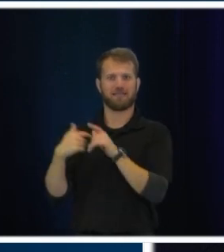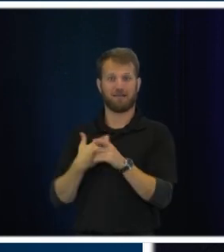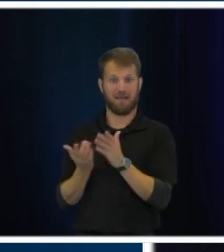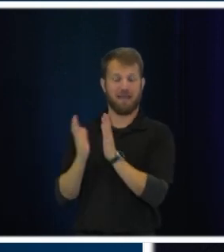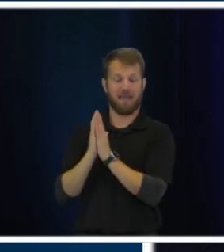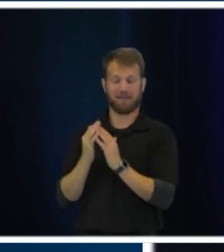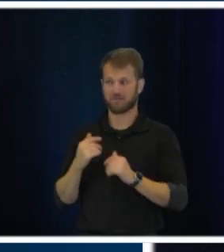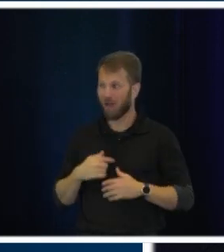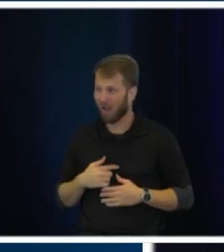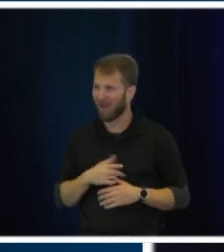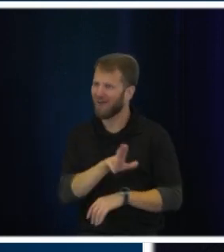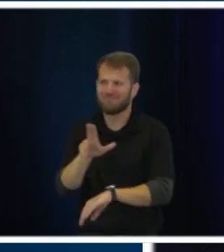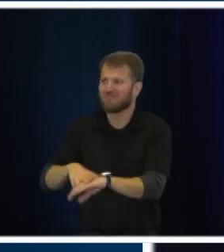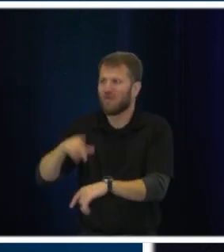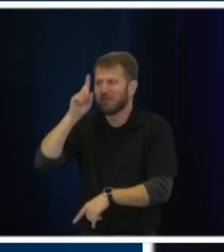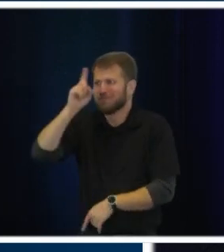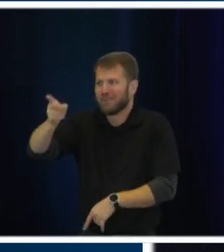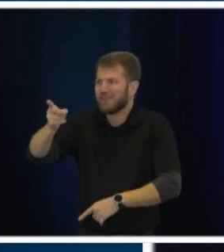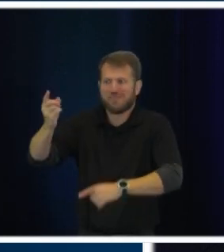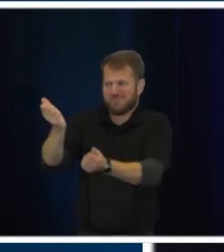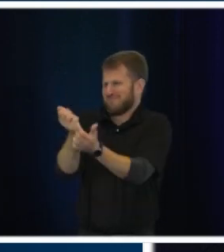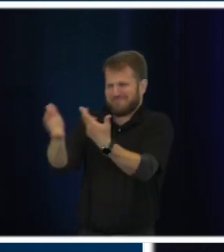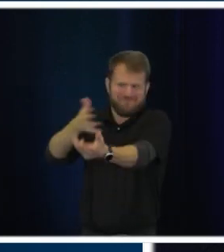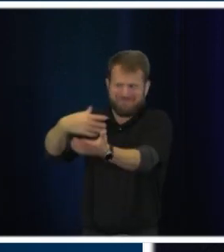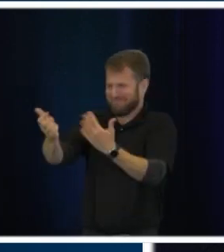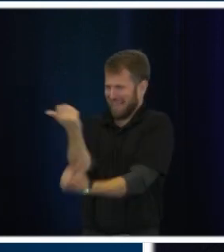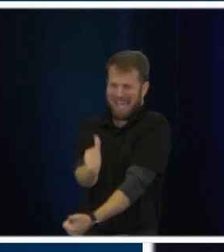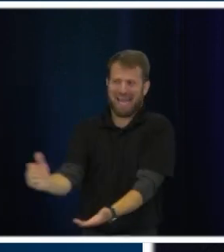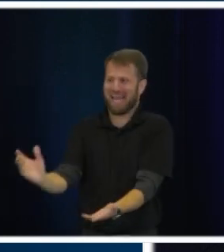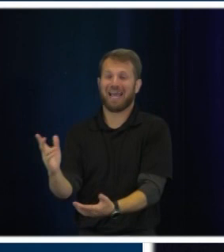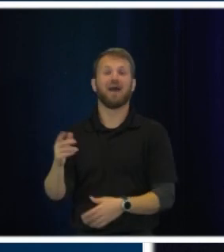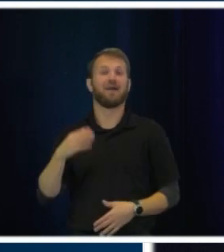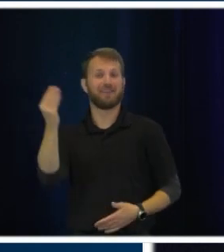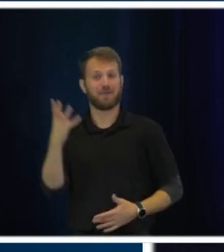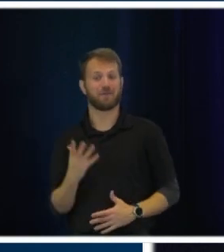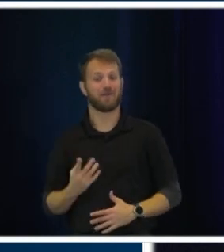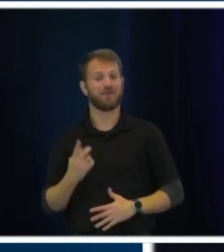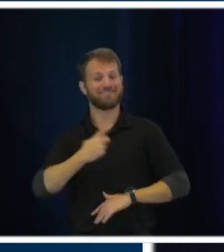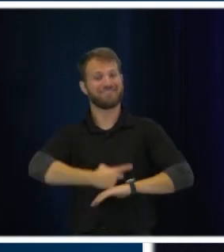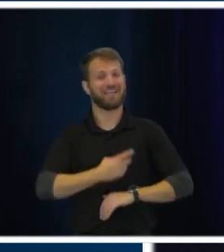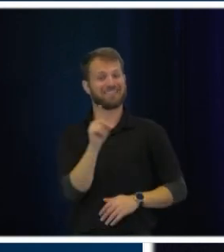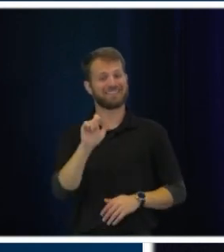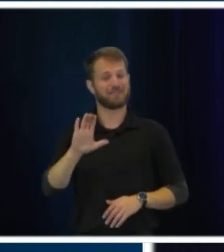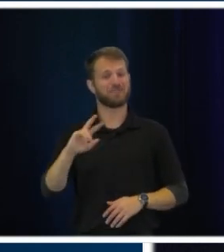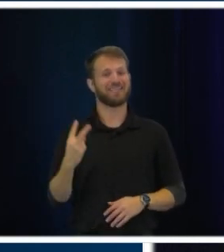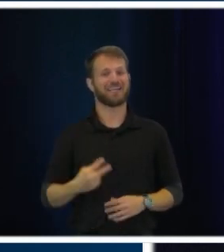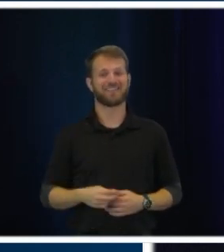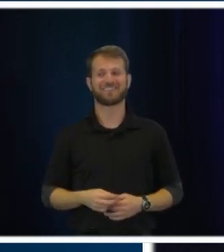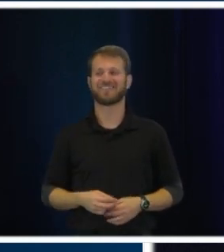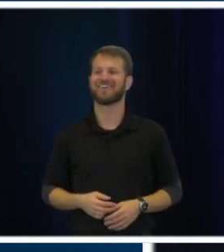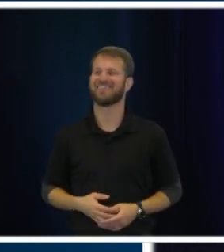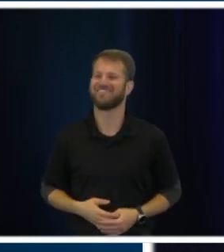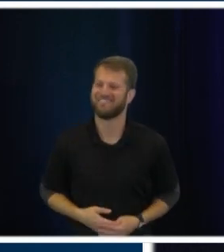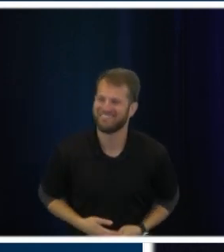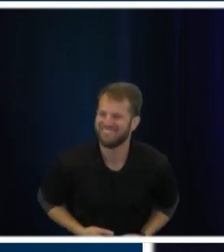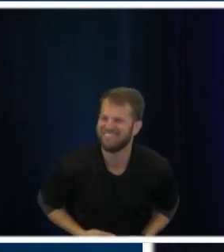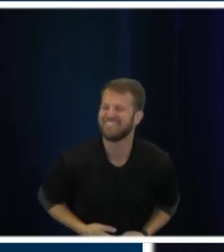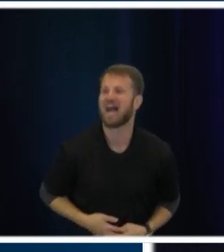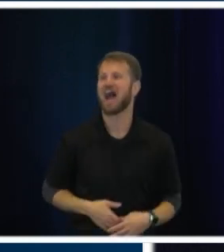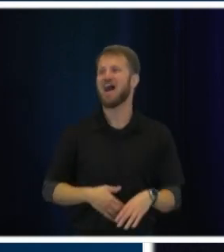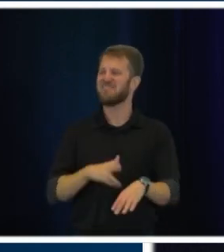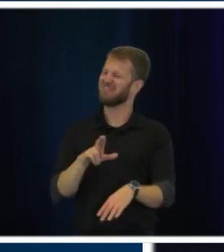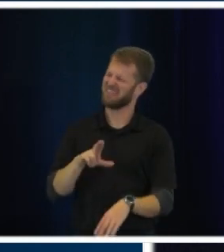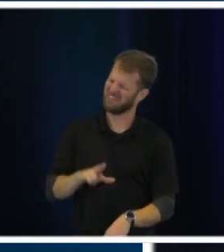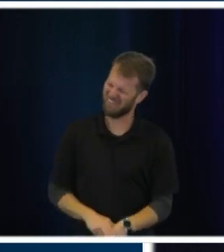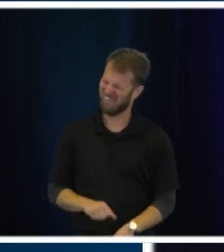do anything for you. And then when she told me the date was December 2nd, I was like, of course, I'll do anything for